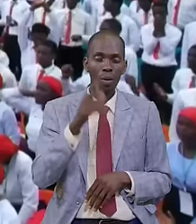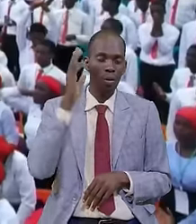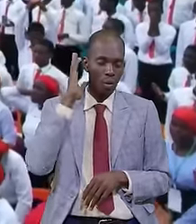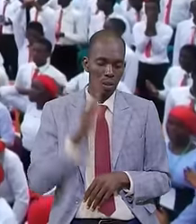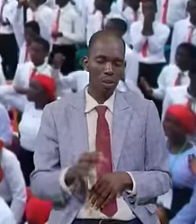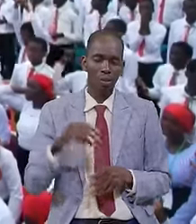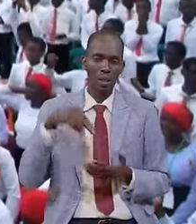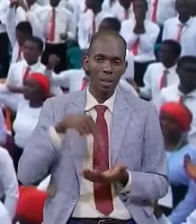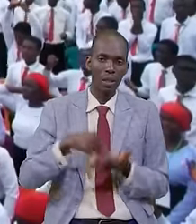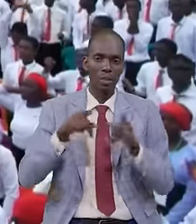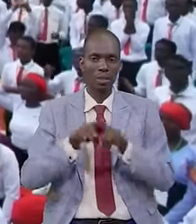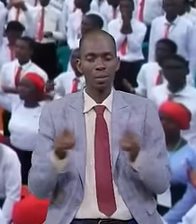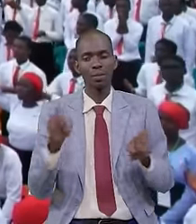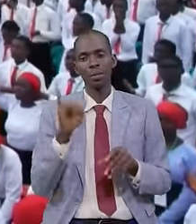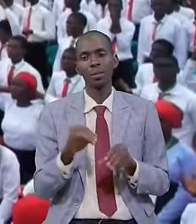out.